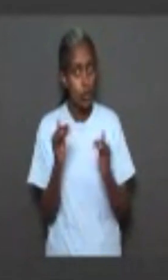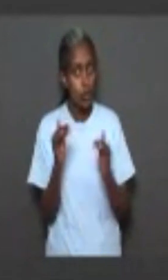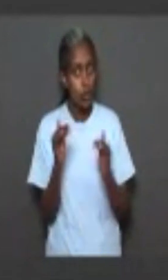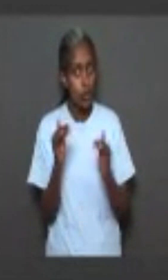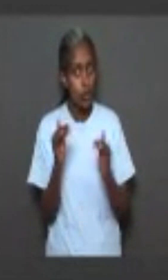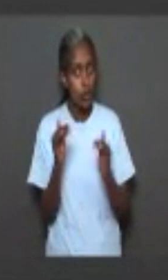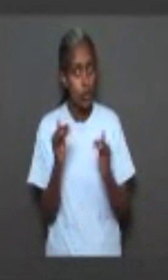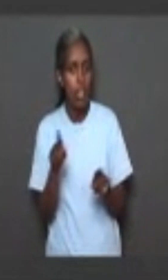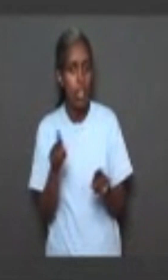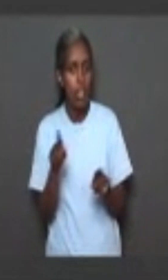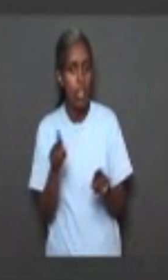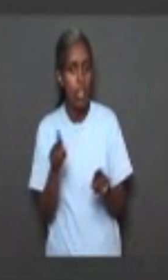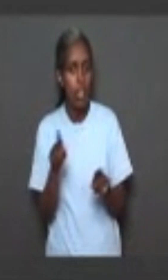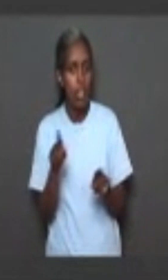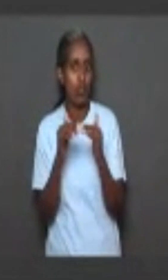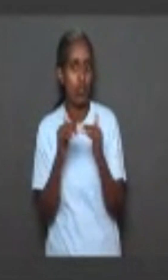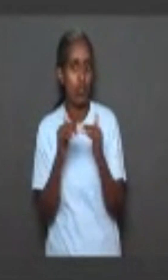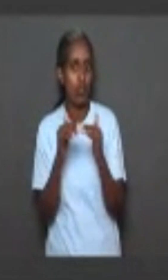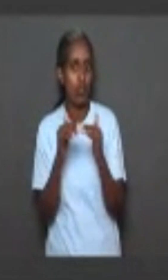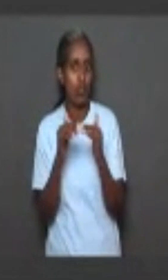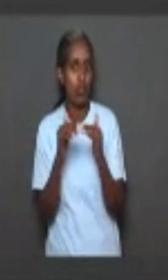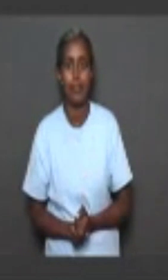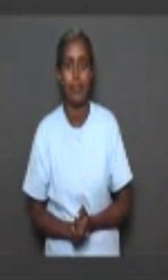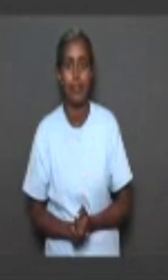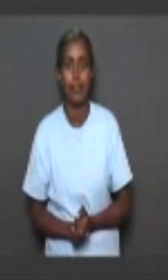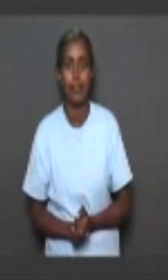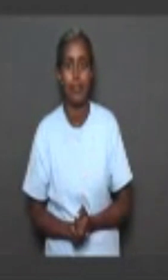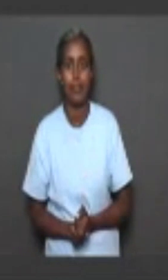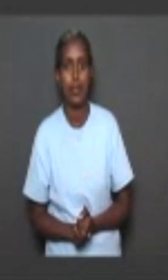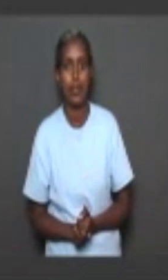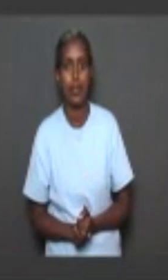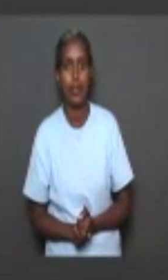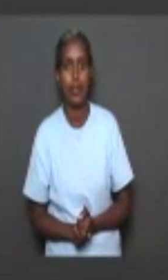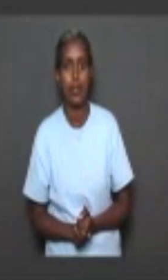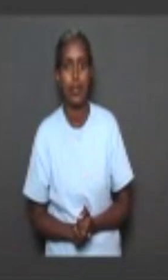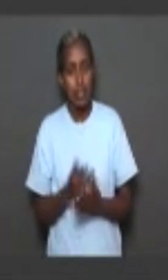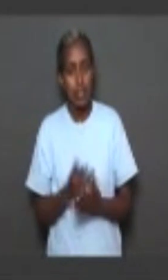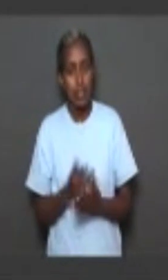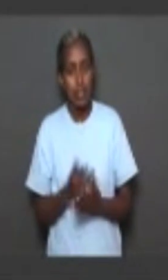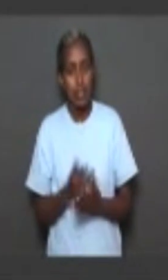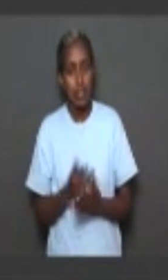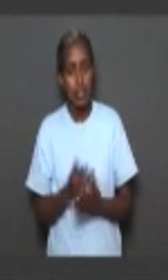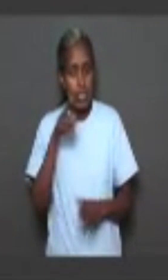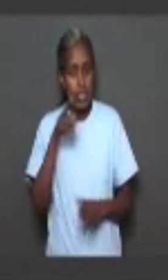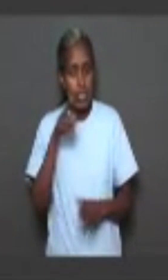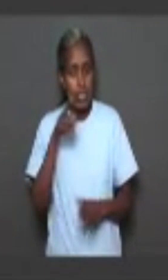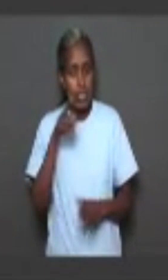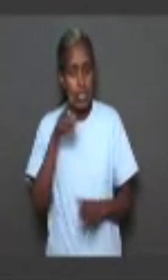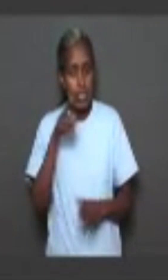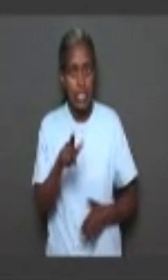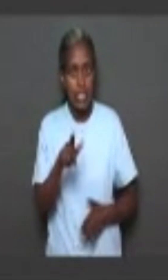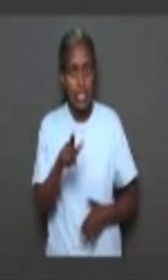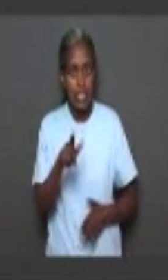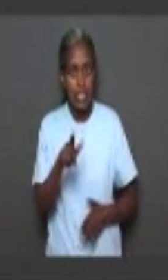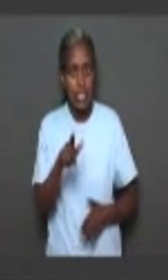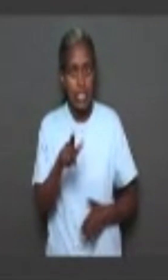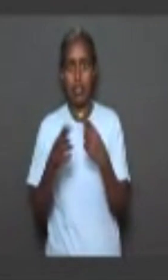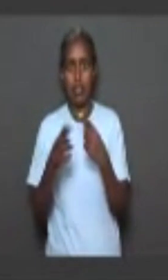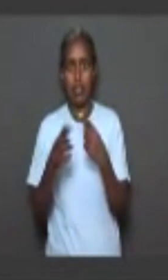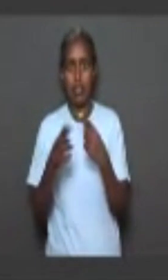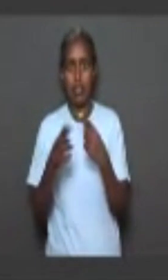and equivalent. Although the set X lists multiples of